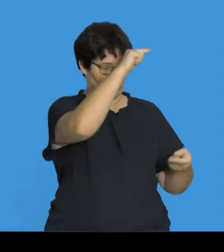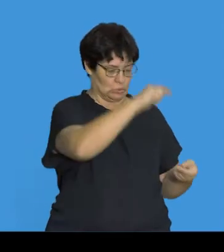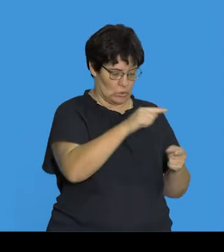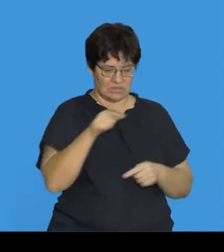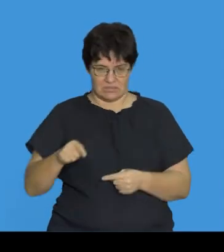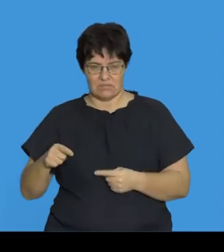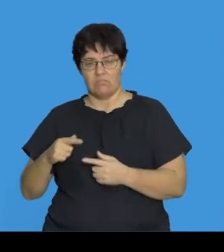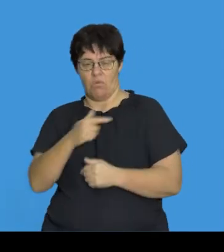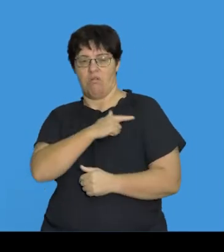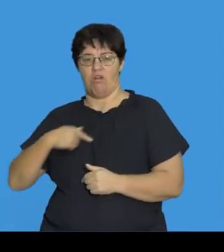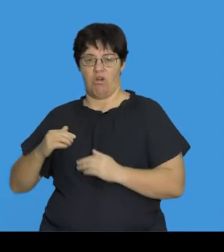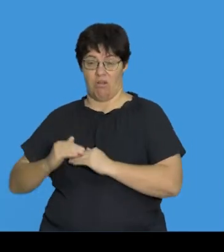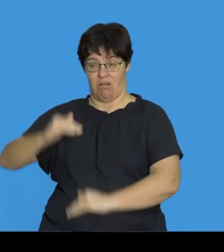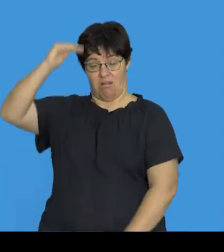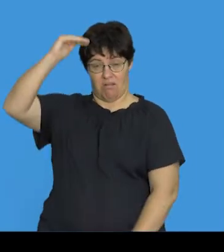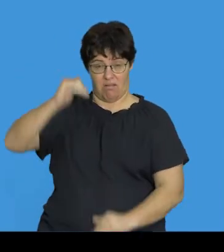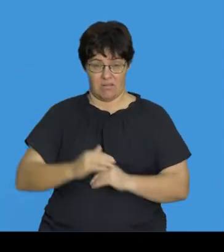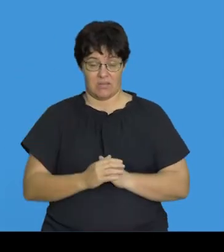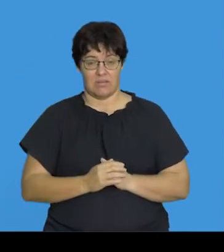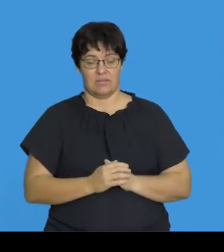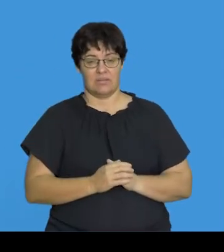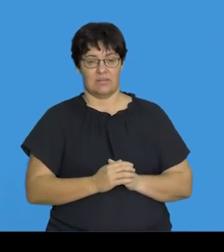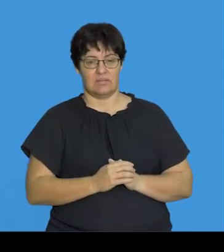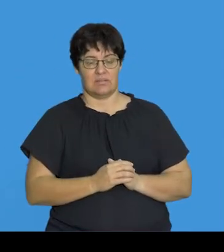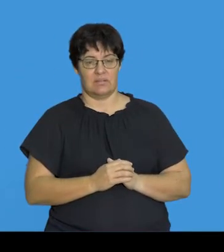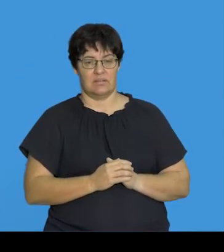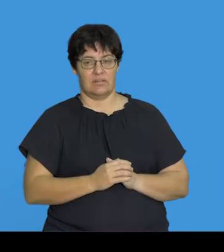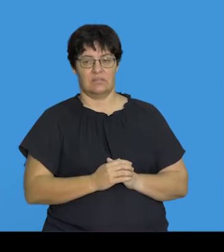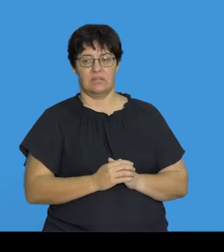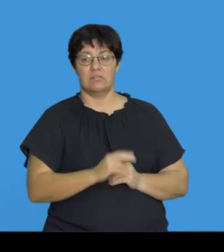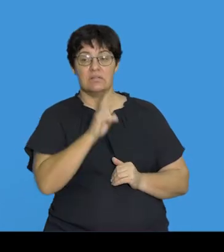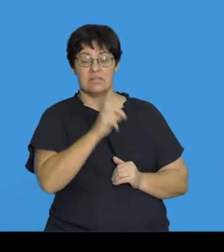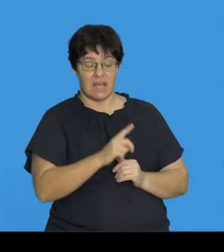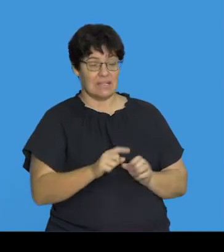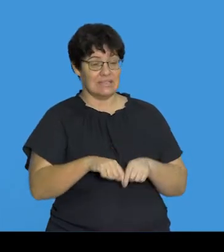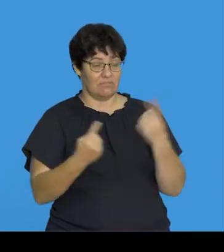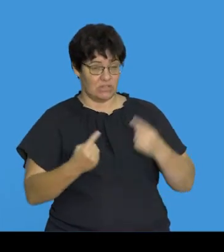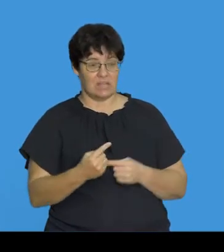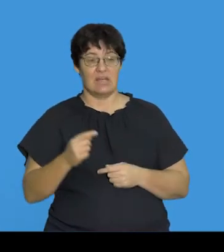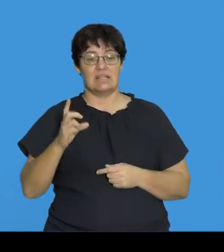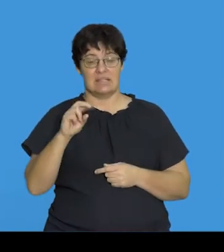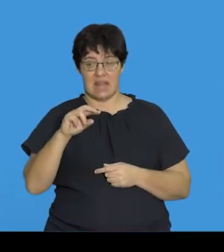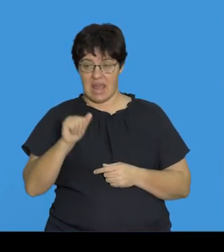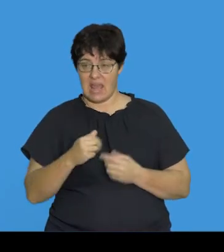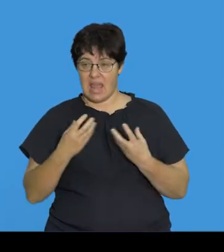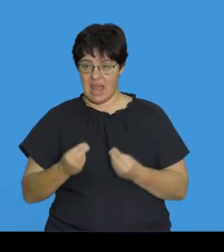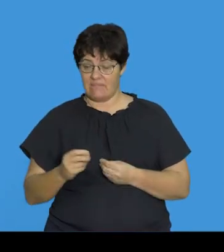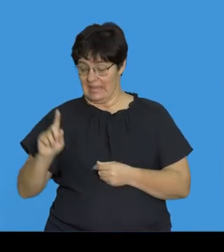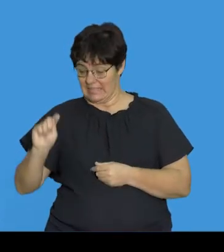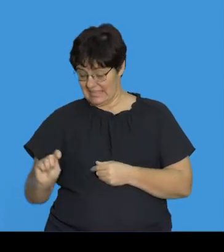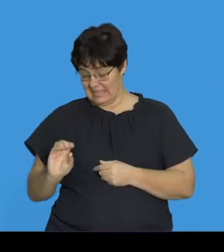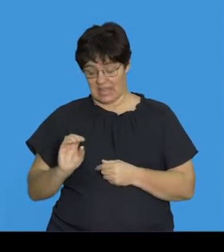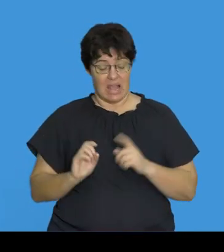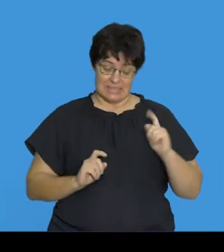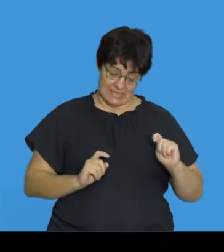generally a much shorter molecule. DNA is a significantly longer molecule. We mentioned the difference between DNA